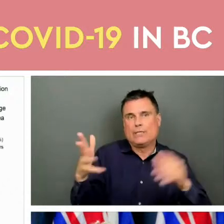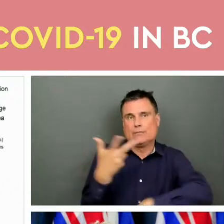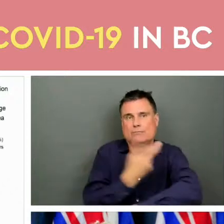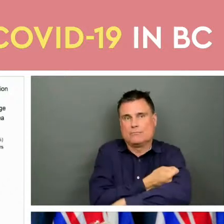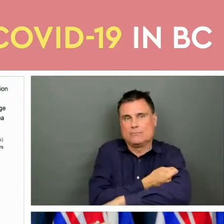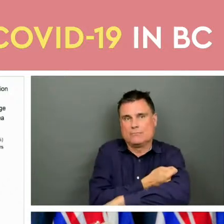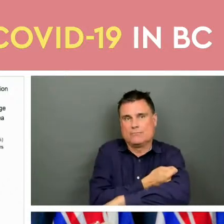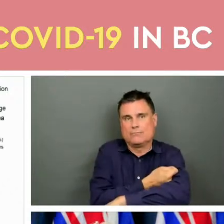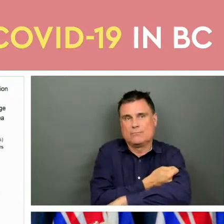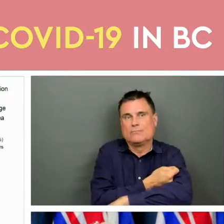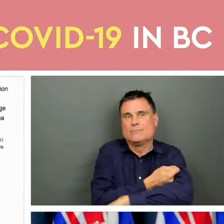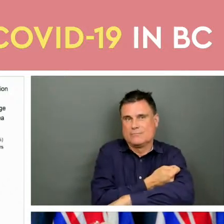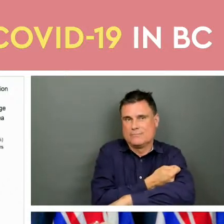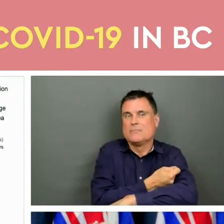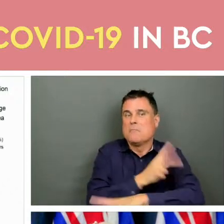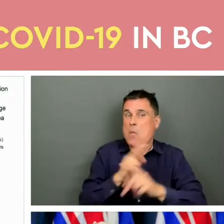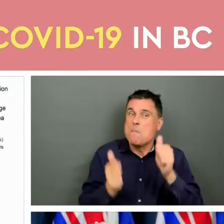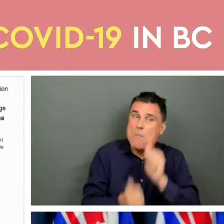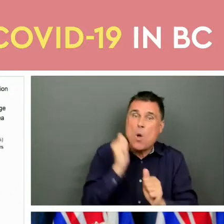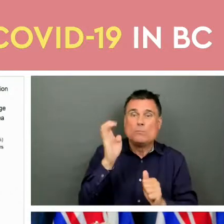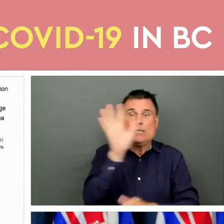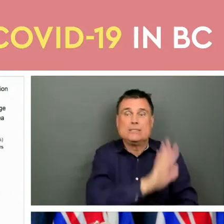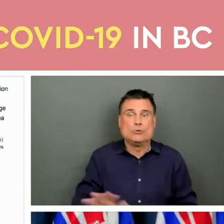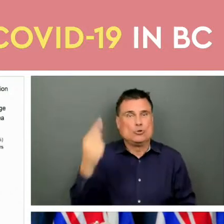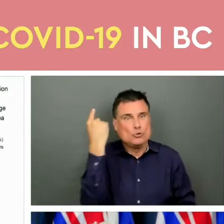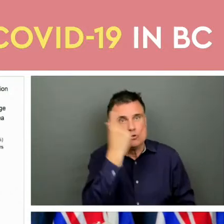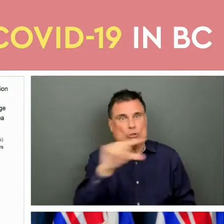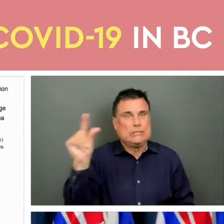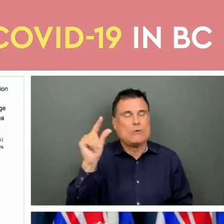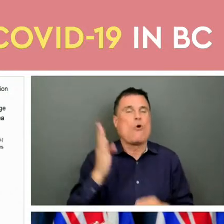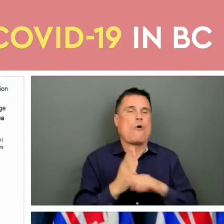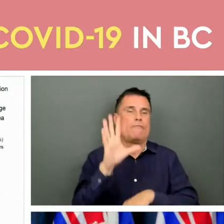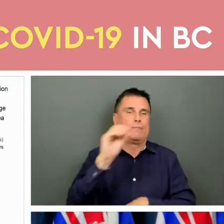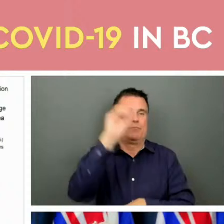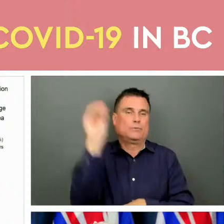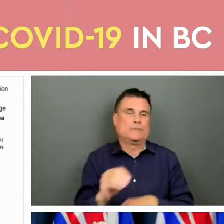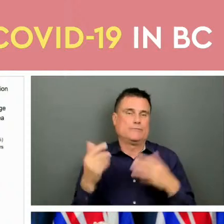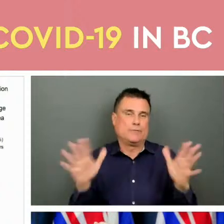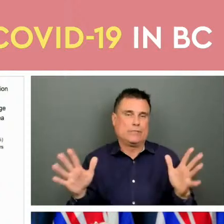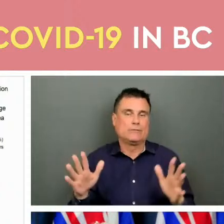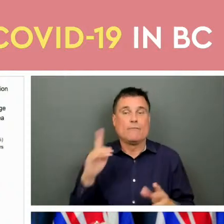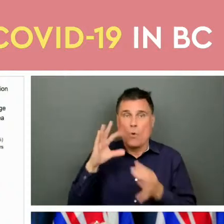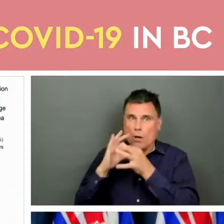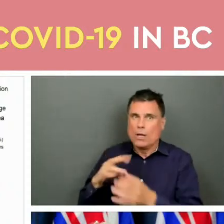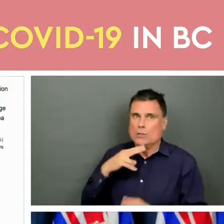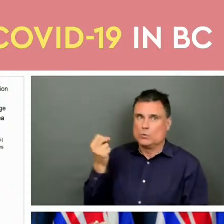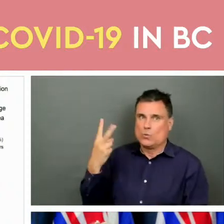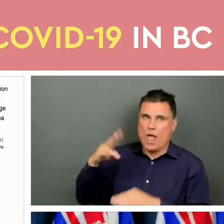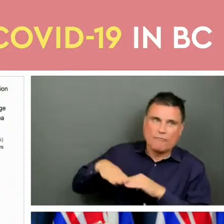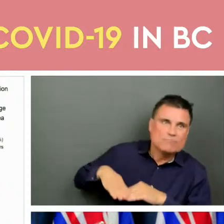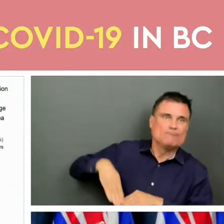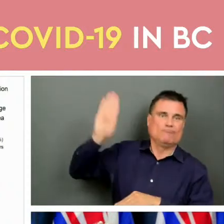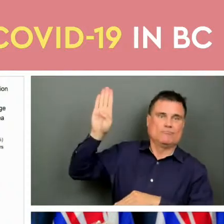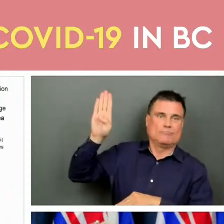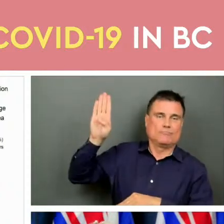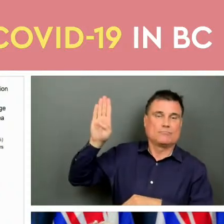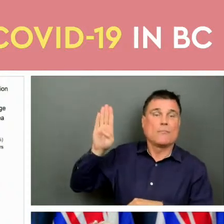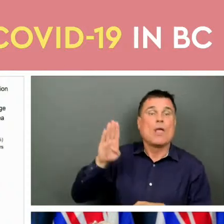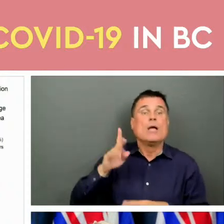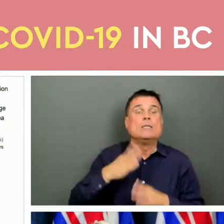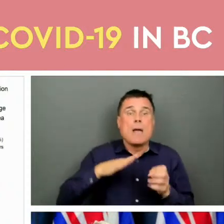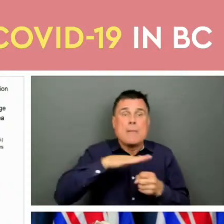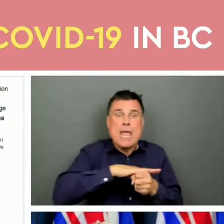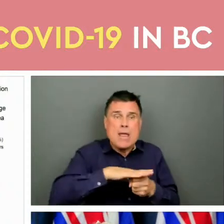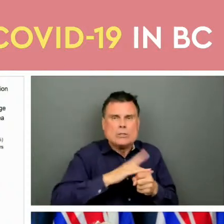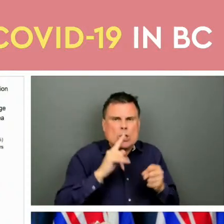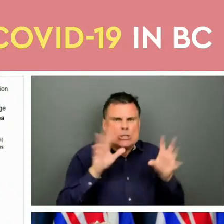reached 50% coverage for people 12 and above. But in some areas, that is much higher. And the highest, the darkest green,